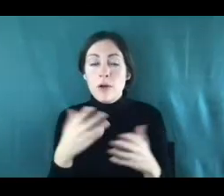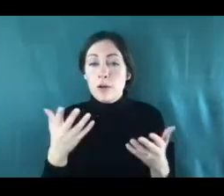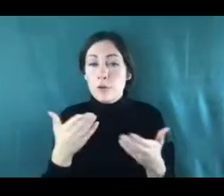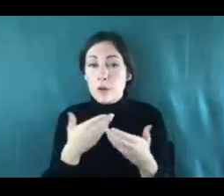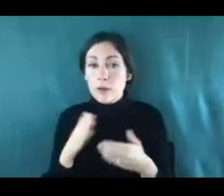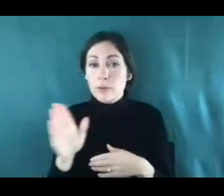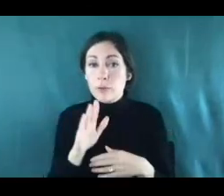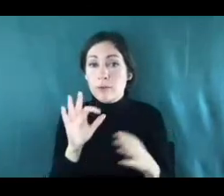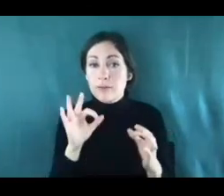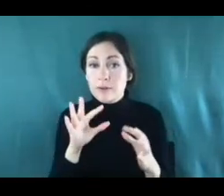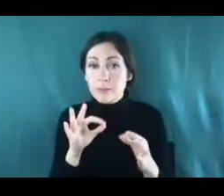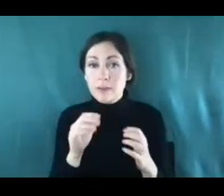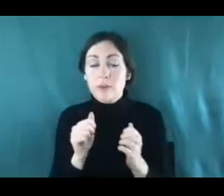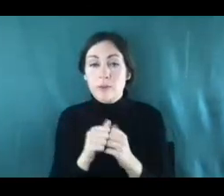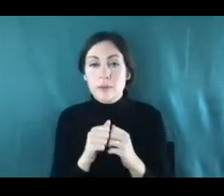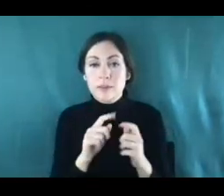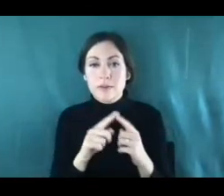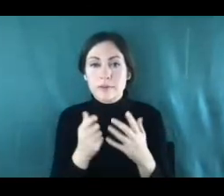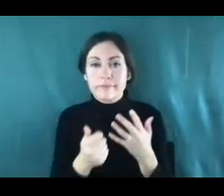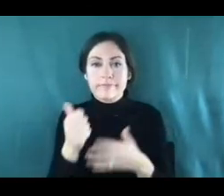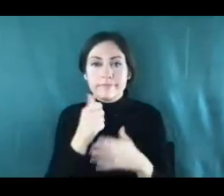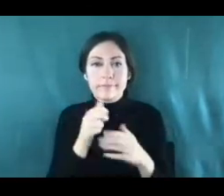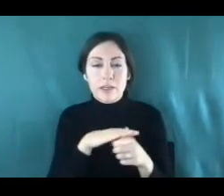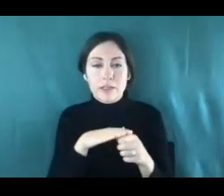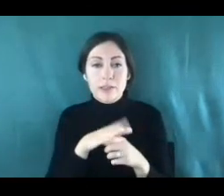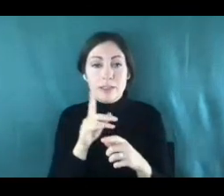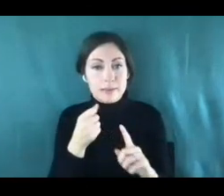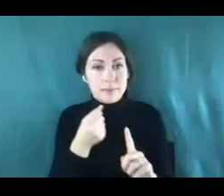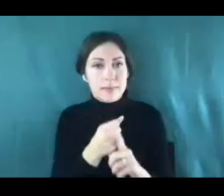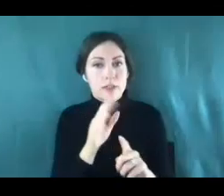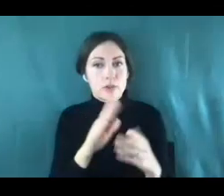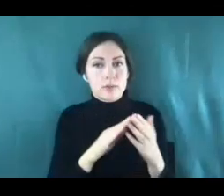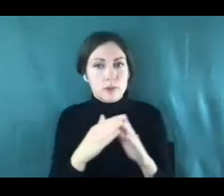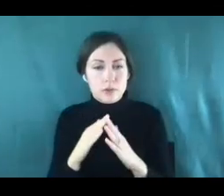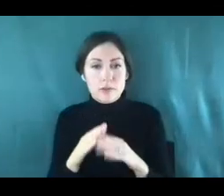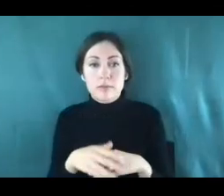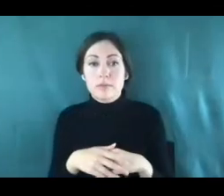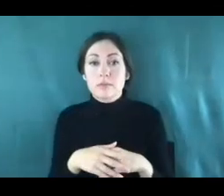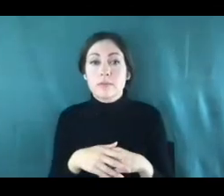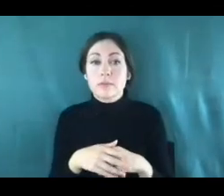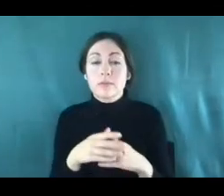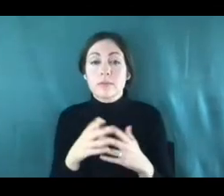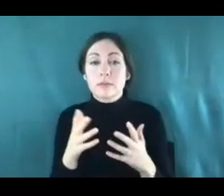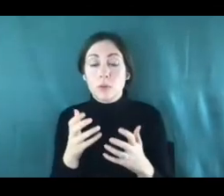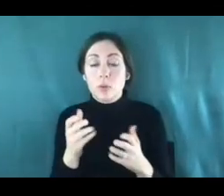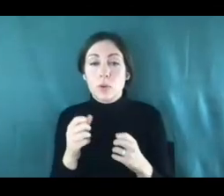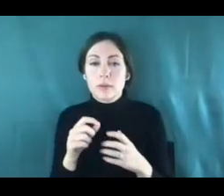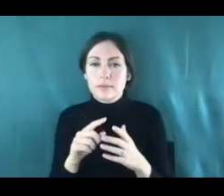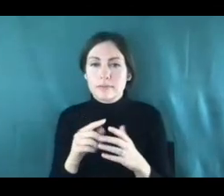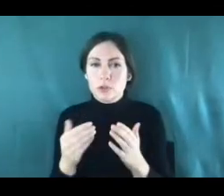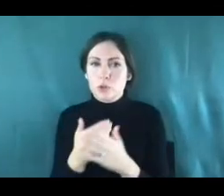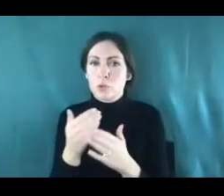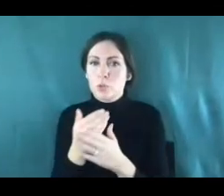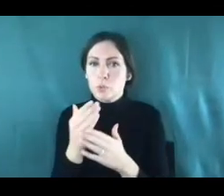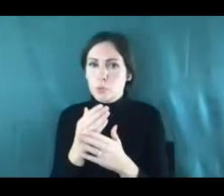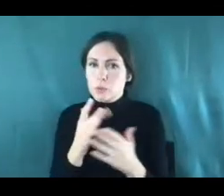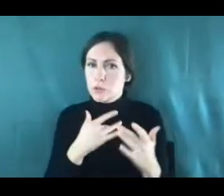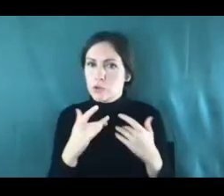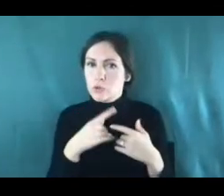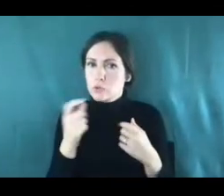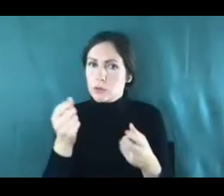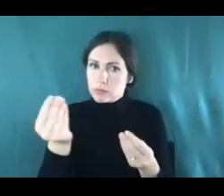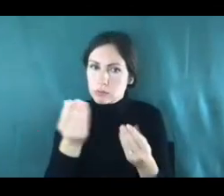on prioritized areas impacting your communities, emergency trends or concerns that NOMHE should monitor, potential